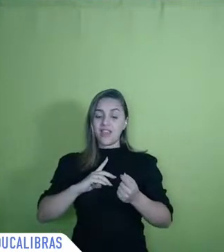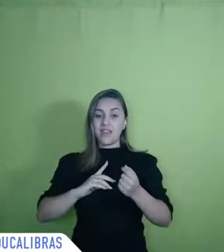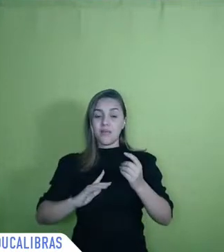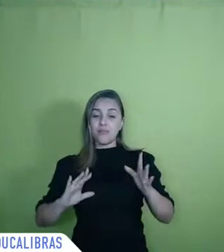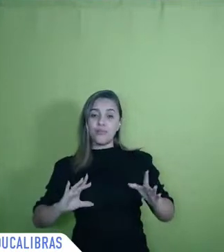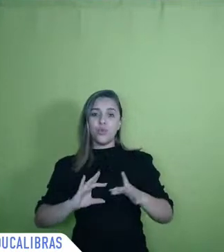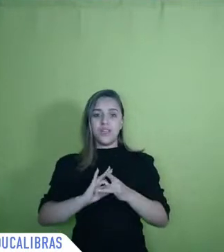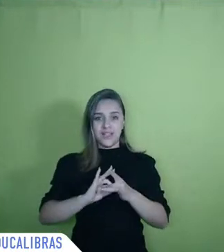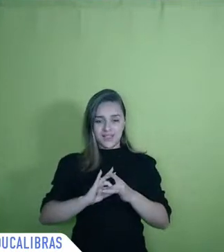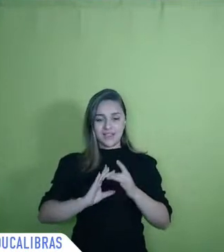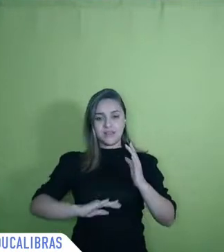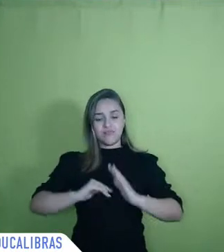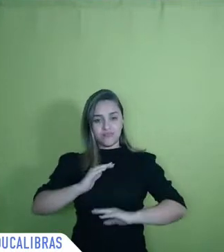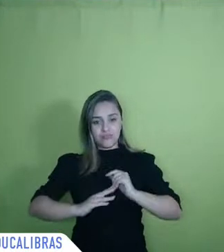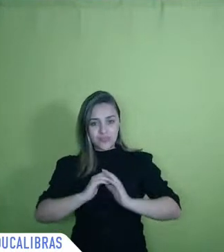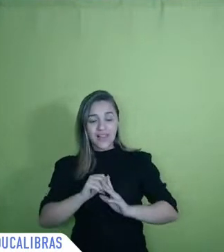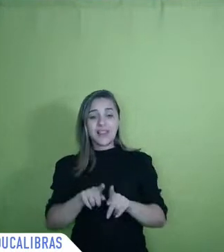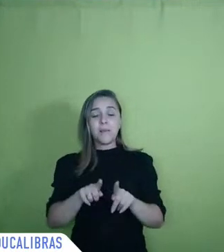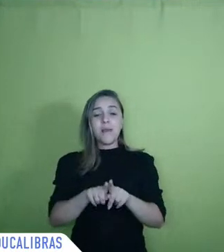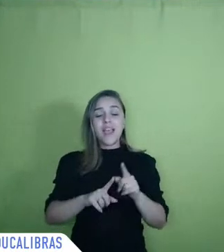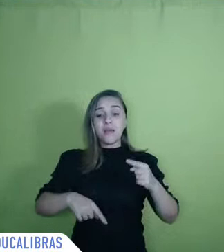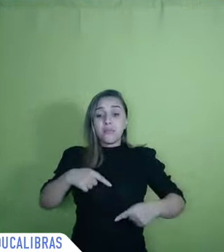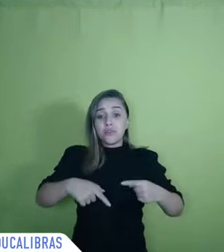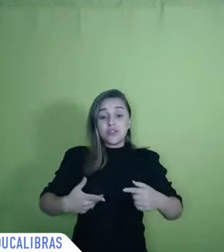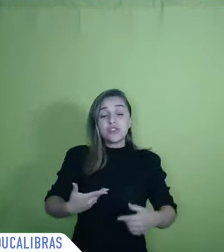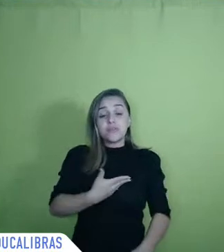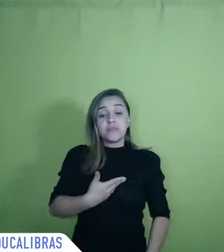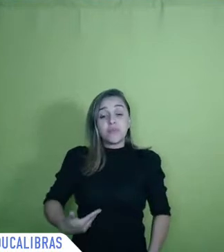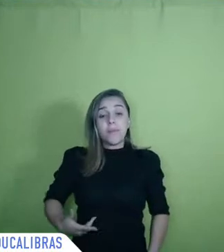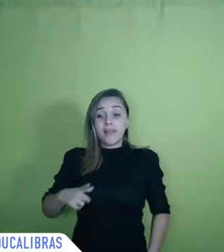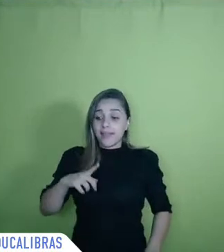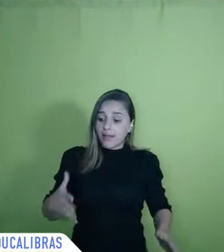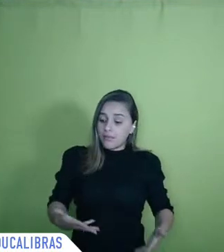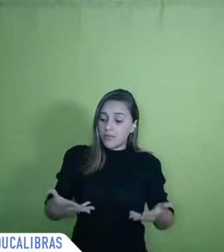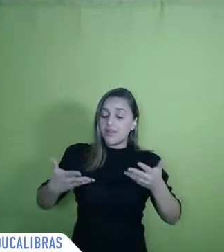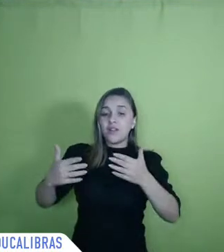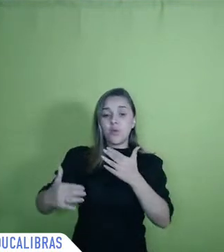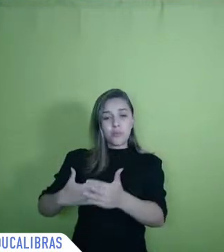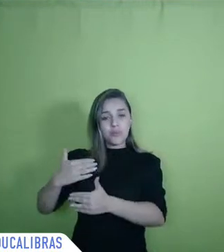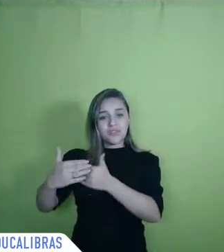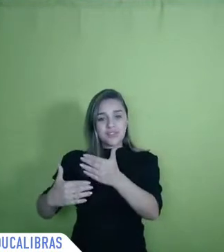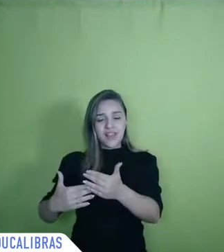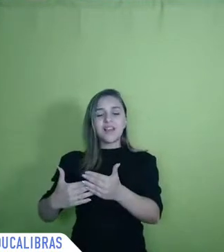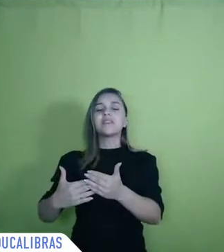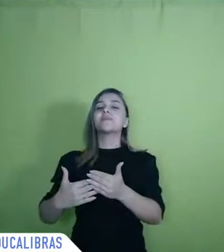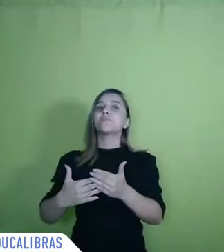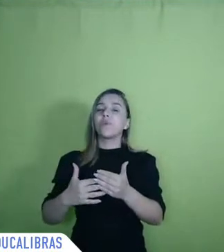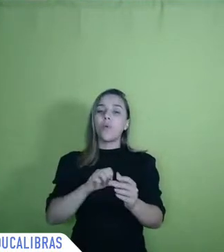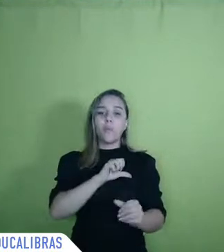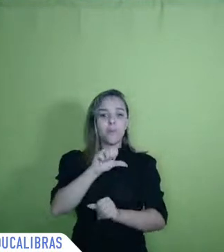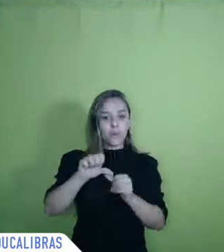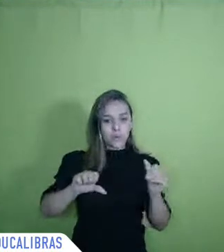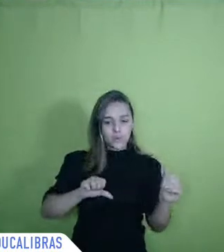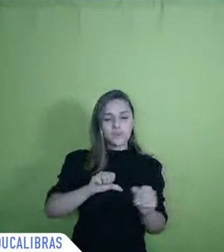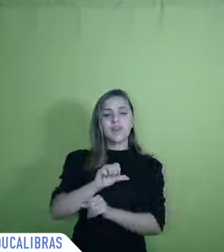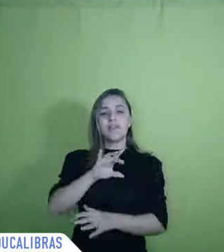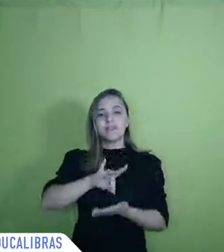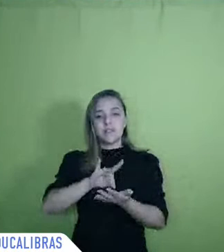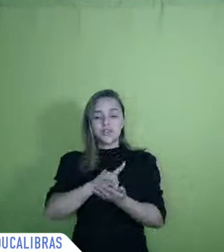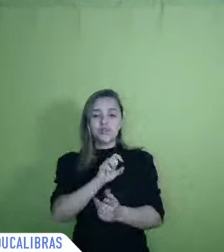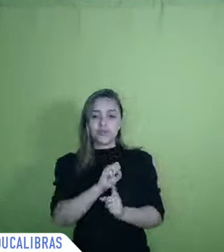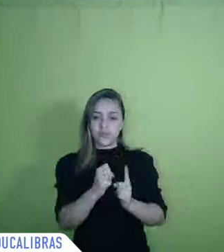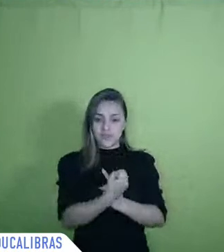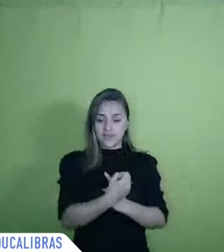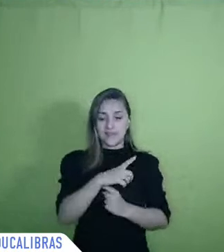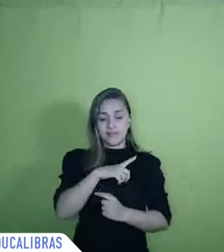society and economy are dynamic. The public policy generates incentives, but then it moves reality on all